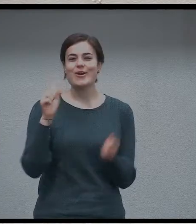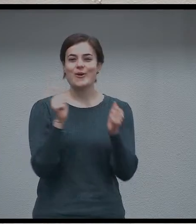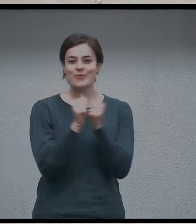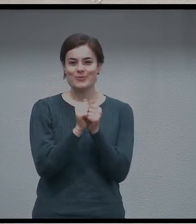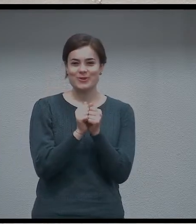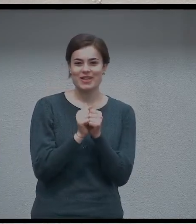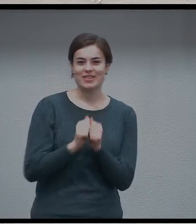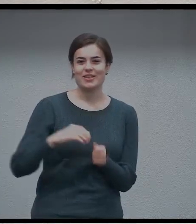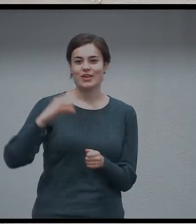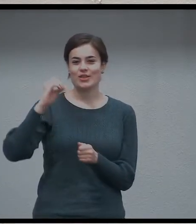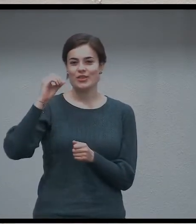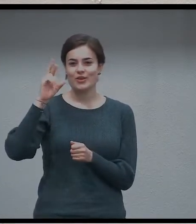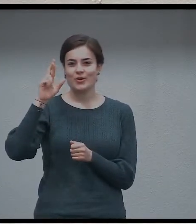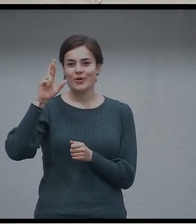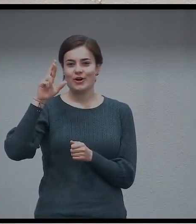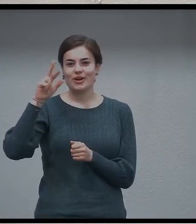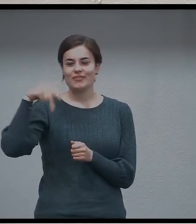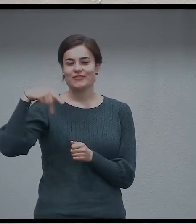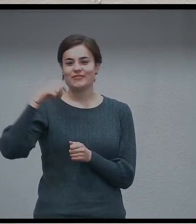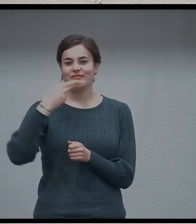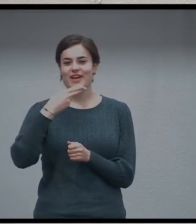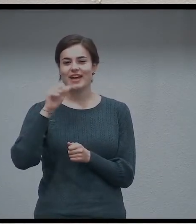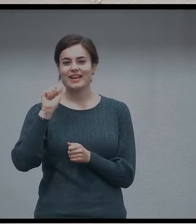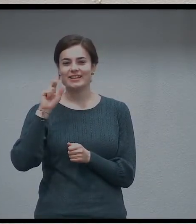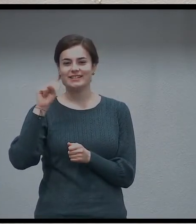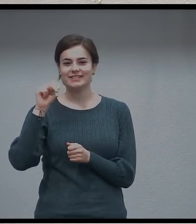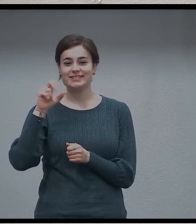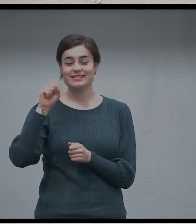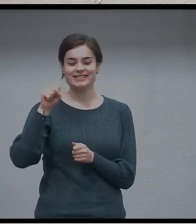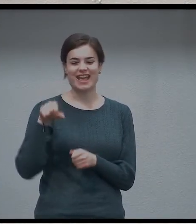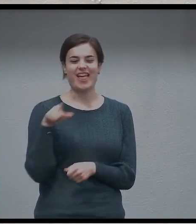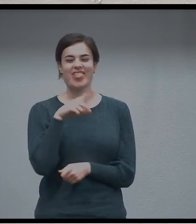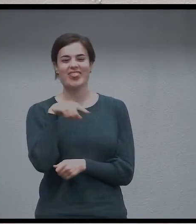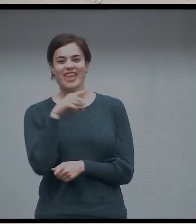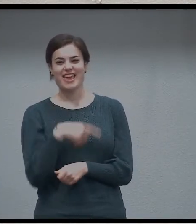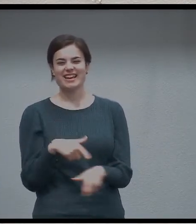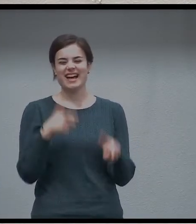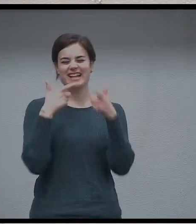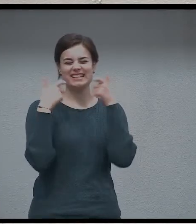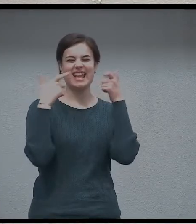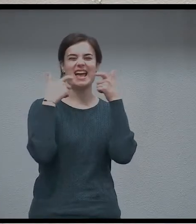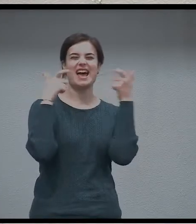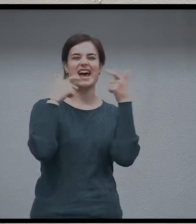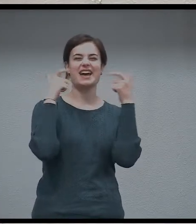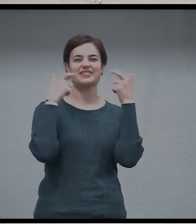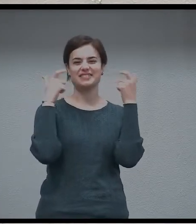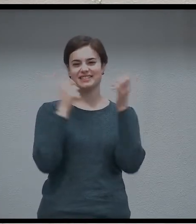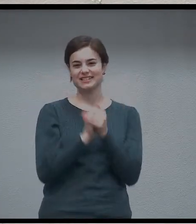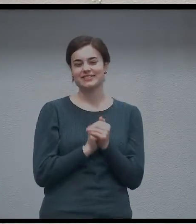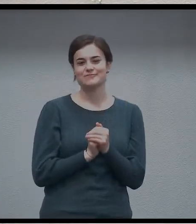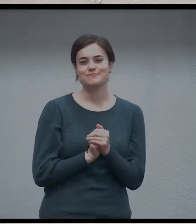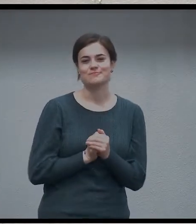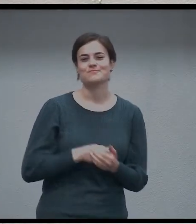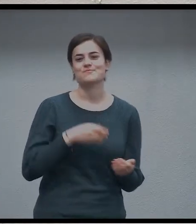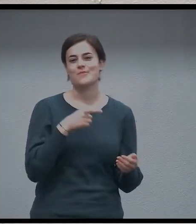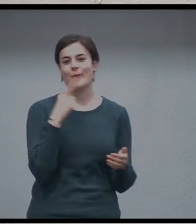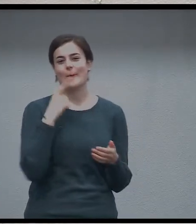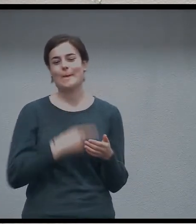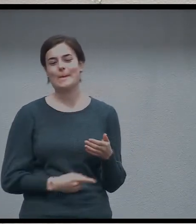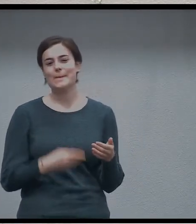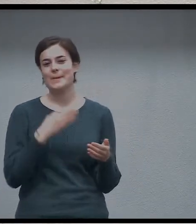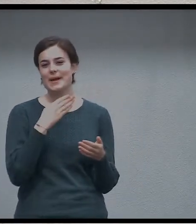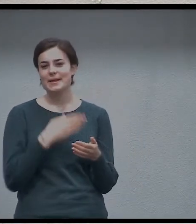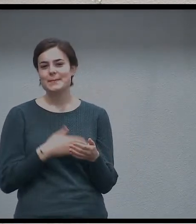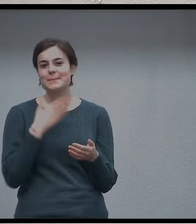And it was the best. They laughed so hard. What a blessing. What